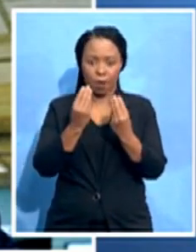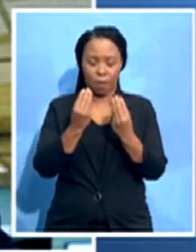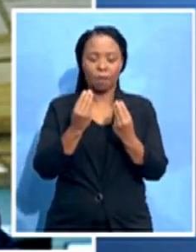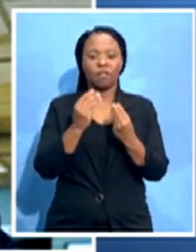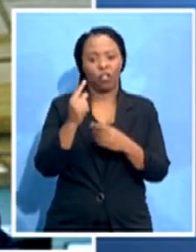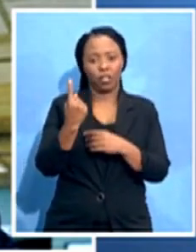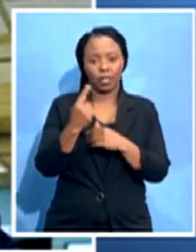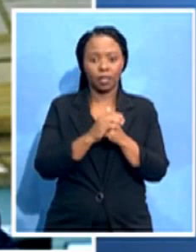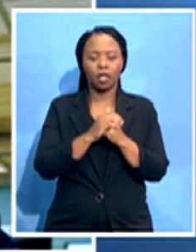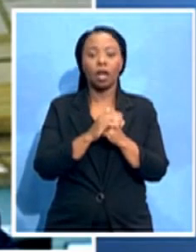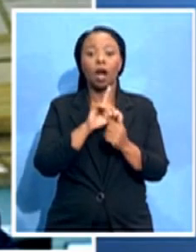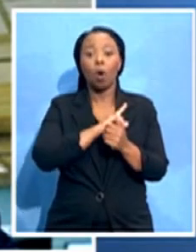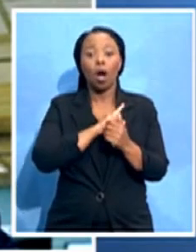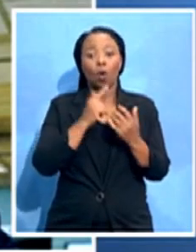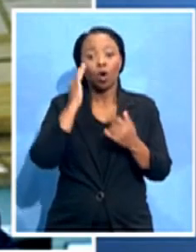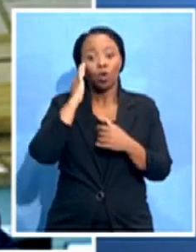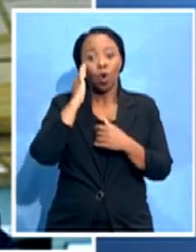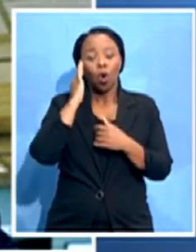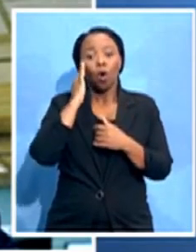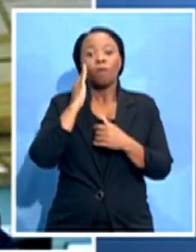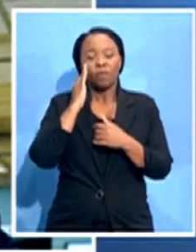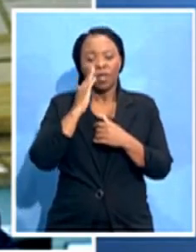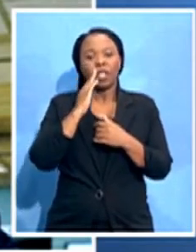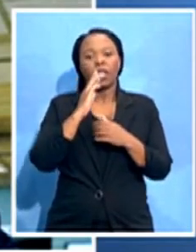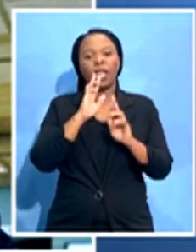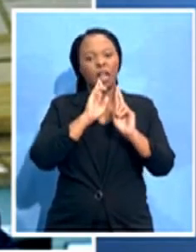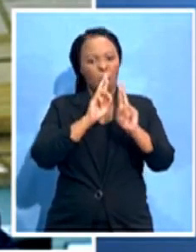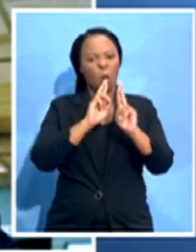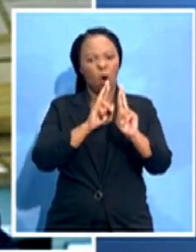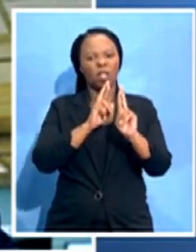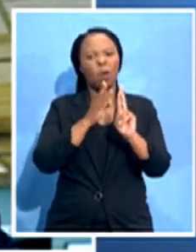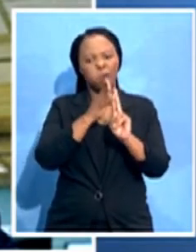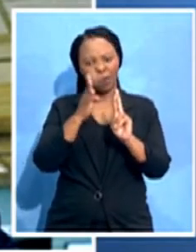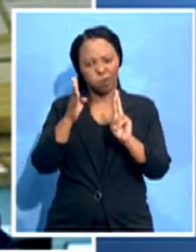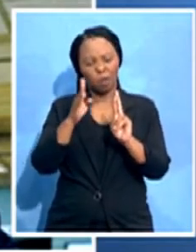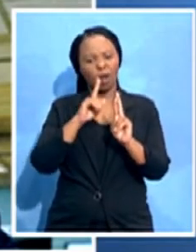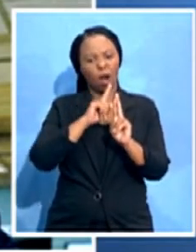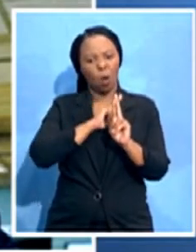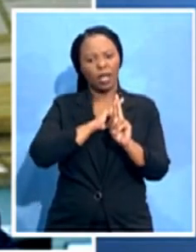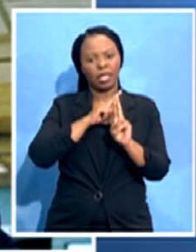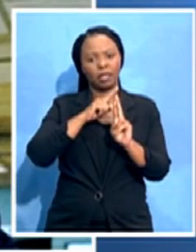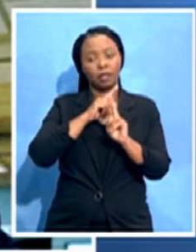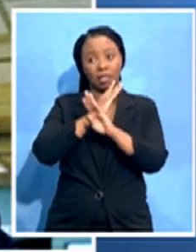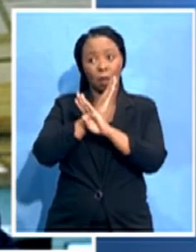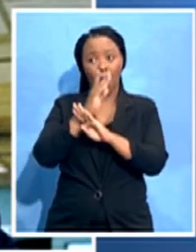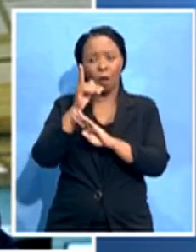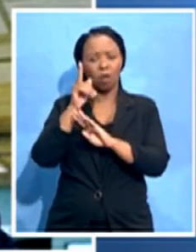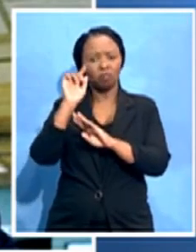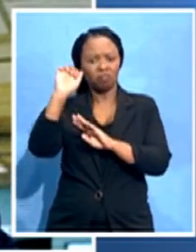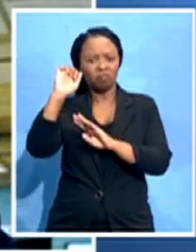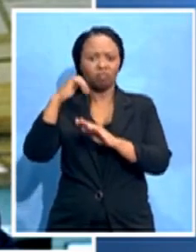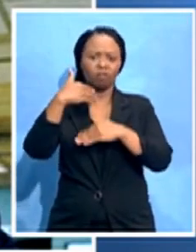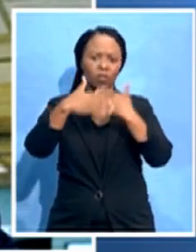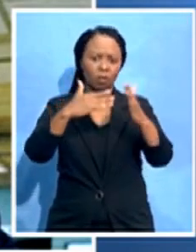conflicting reports in terms of how Zimbabwe wants to go about it, whether it will be frontline workers